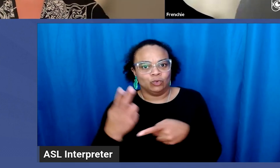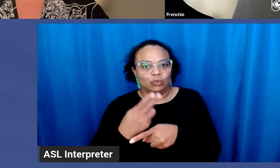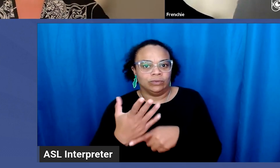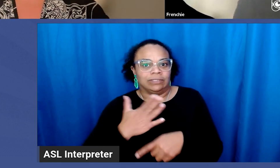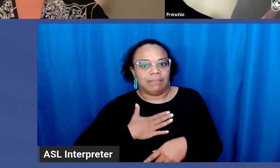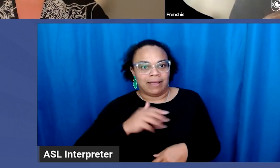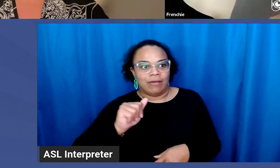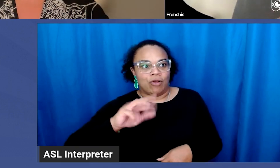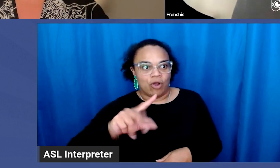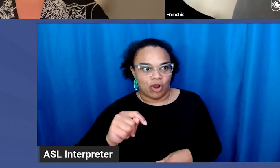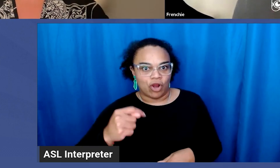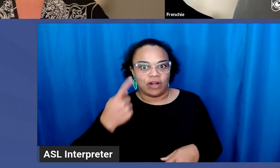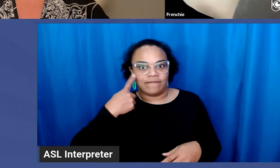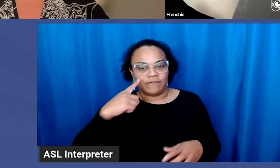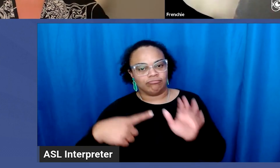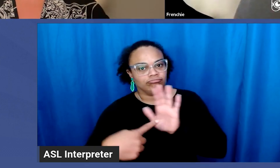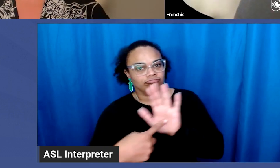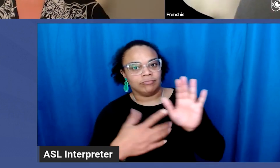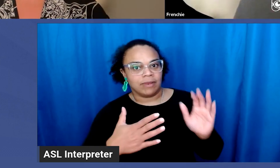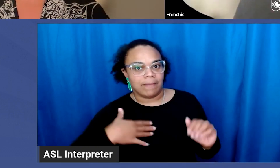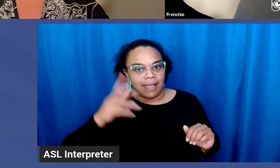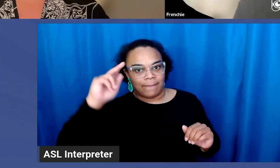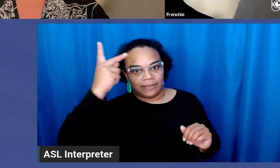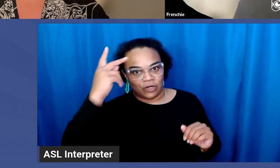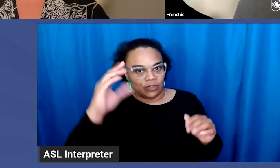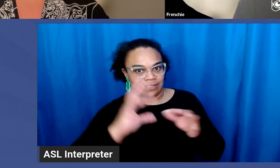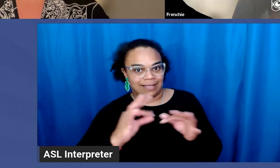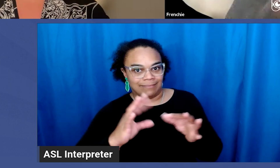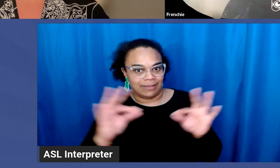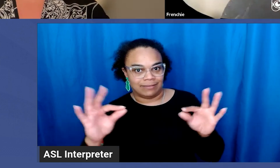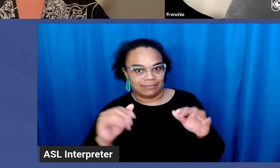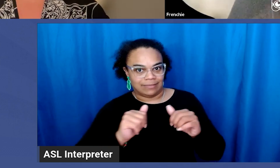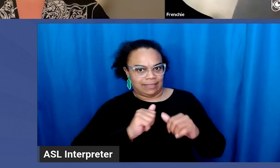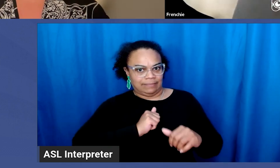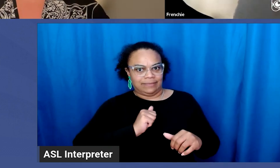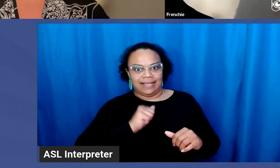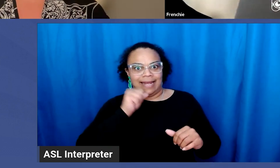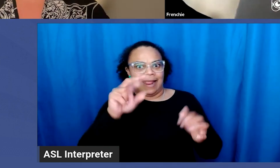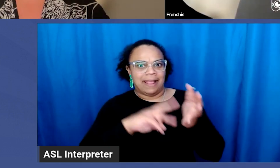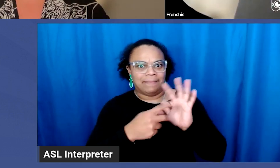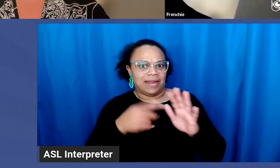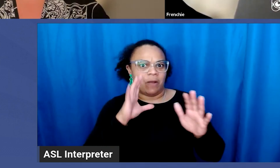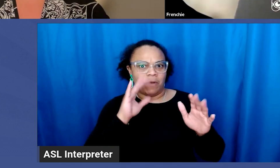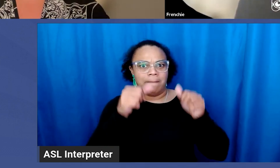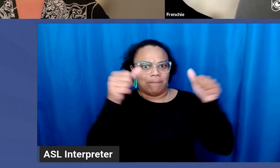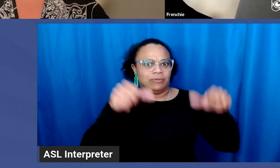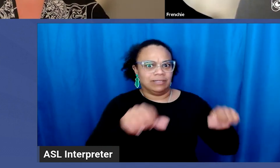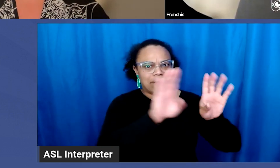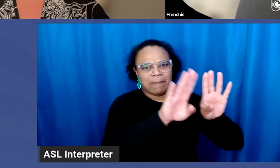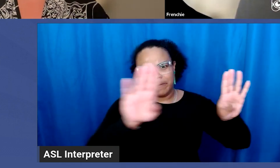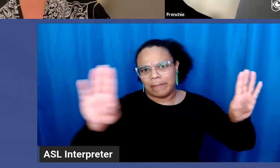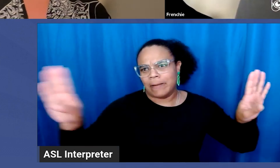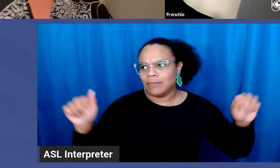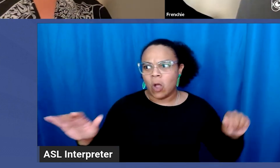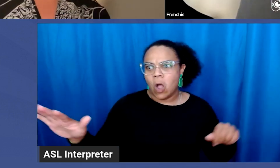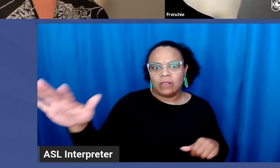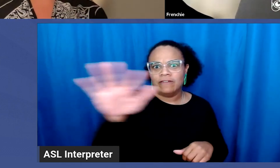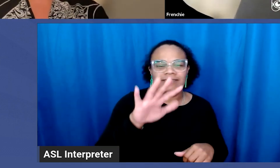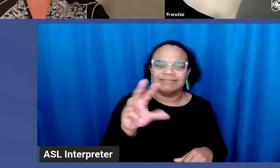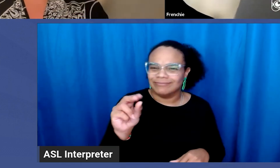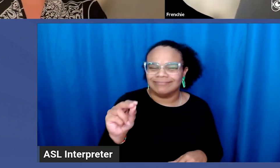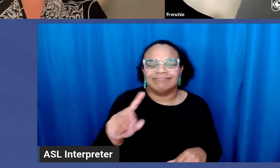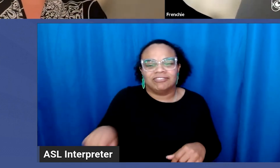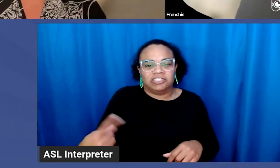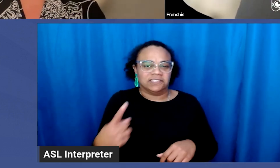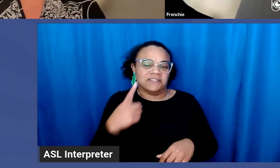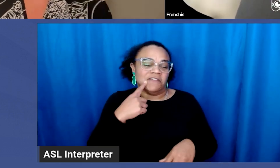political statement in my own regard, not like I'm gonna be plastering it all over the place, but just for my